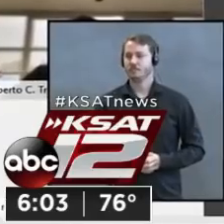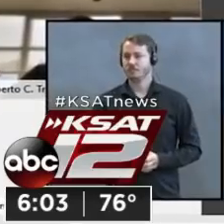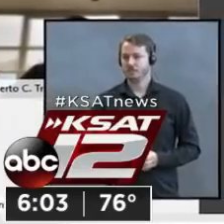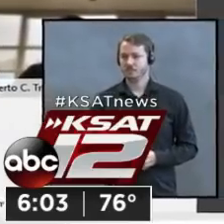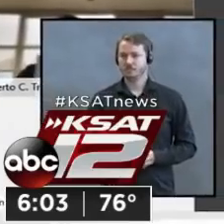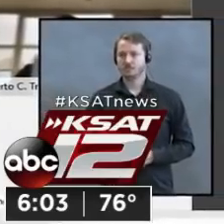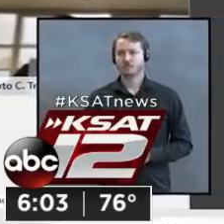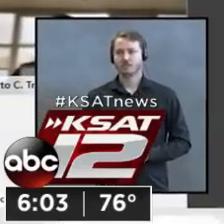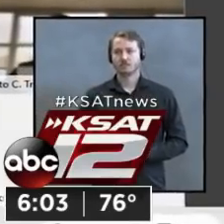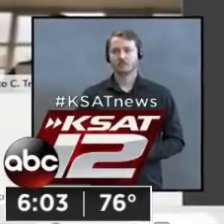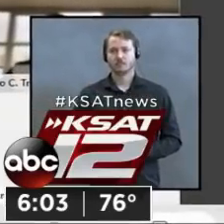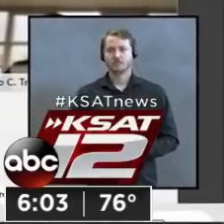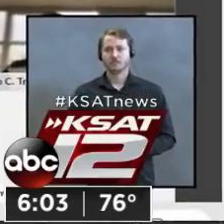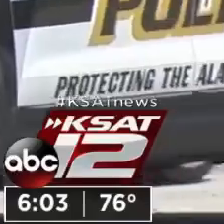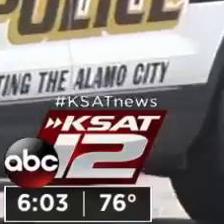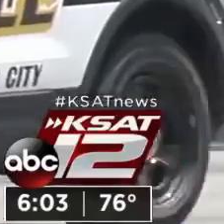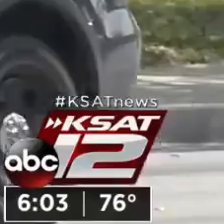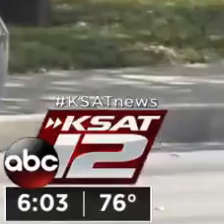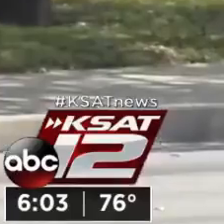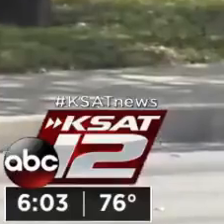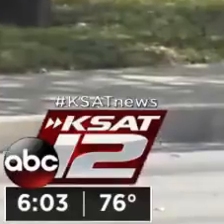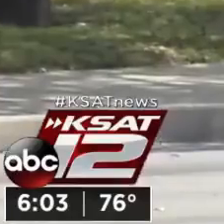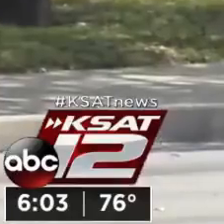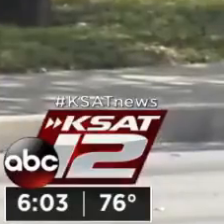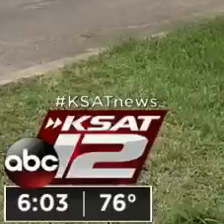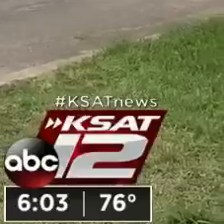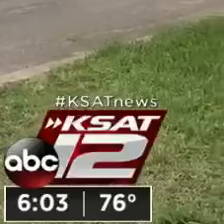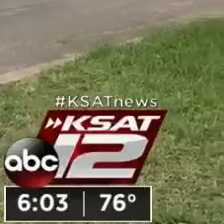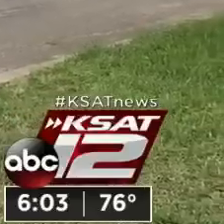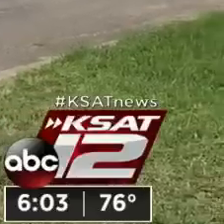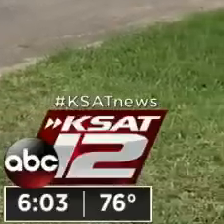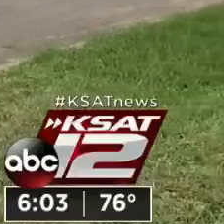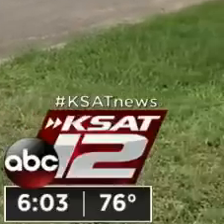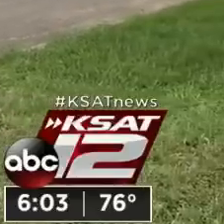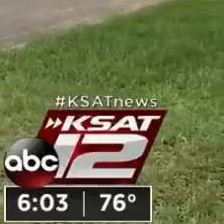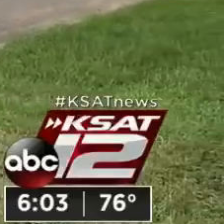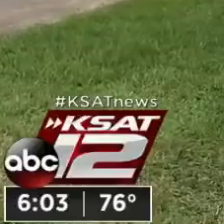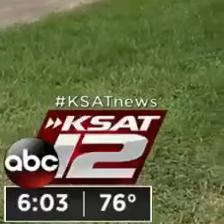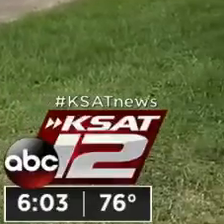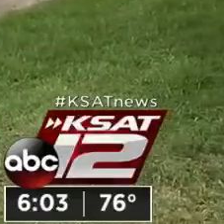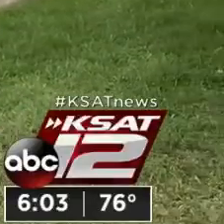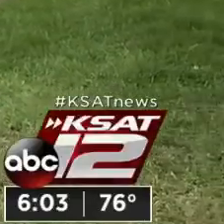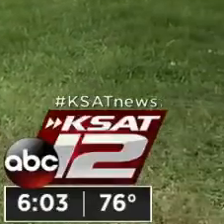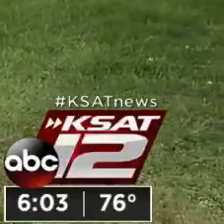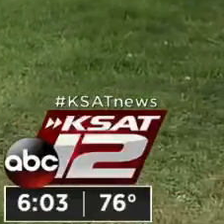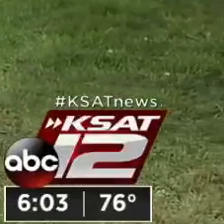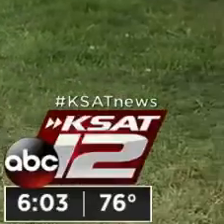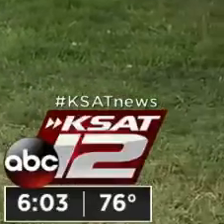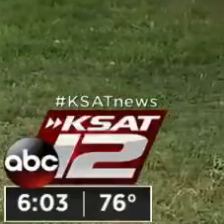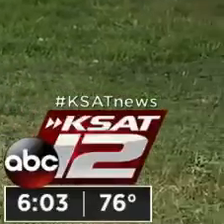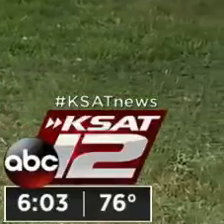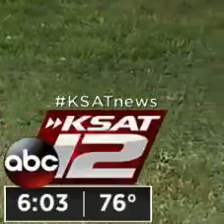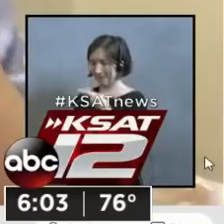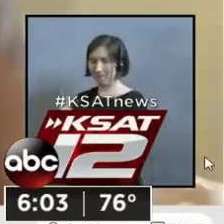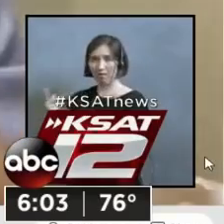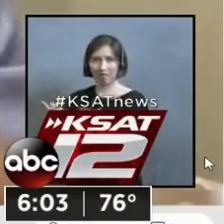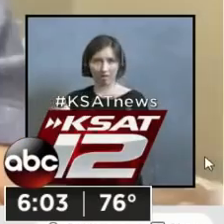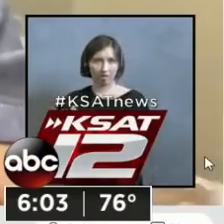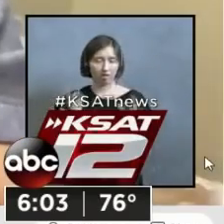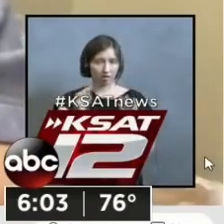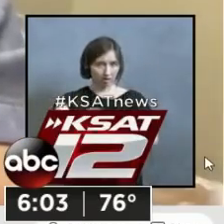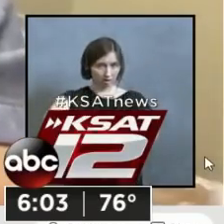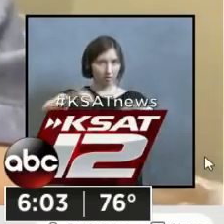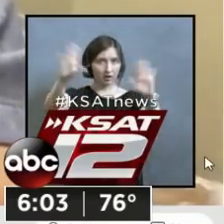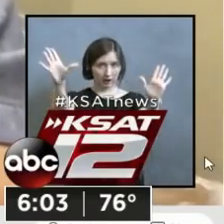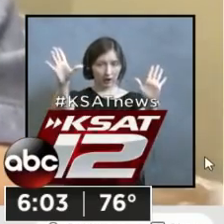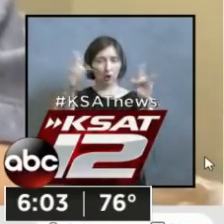that he knows that many of those calling in believe funding the department is, in his words, tantamount to hating black or brown people or not caring about them. But I